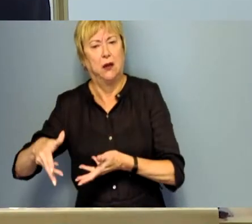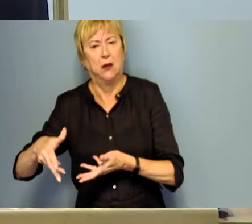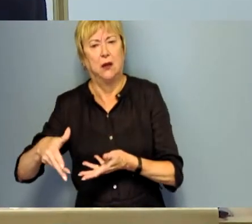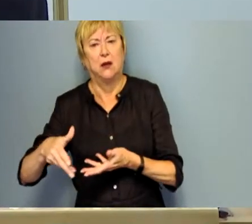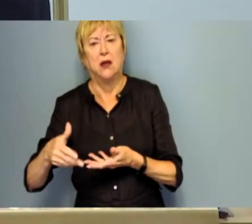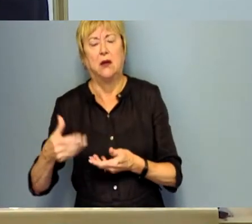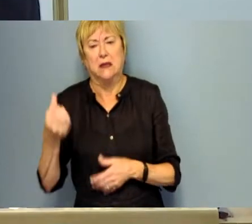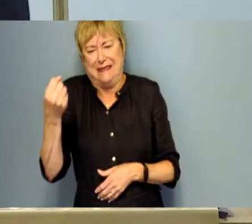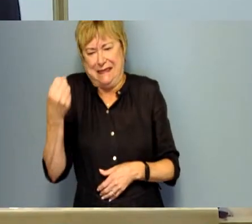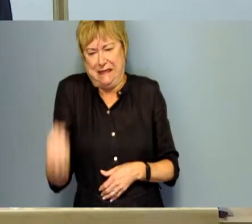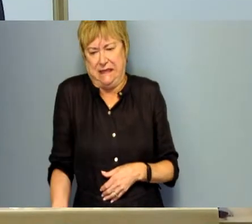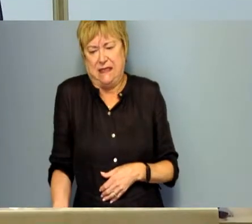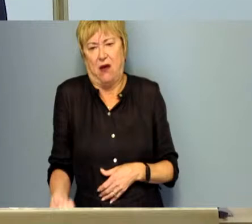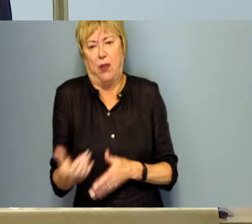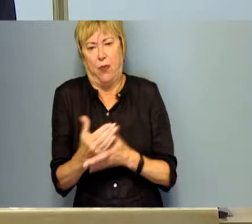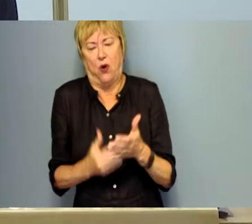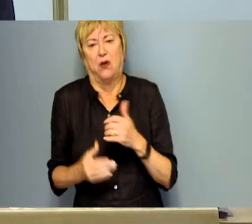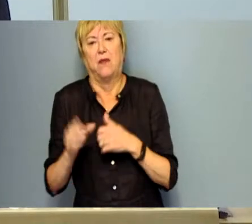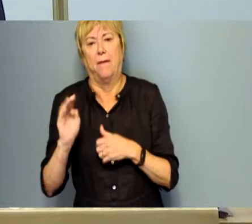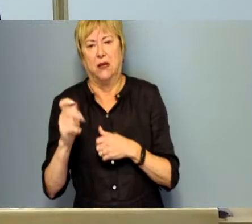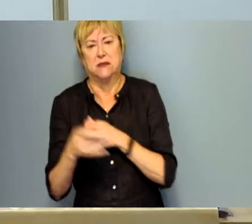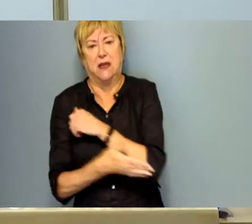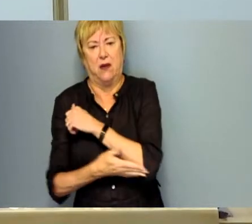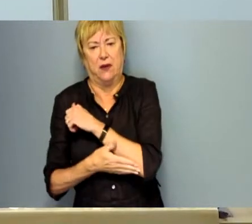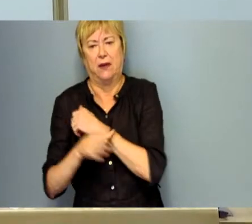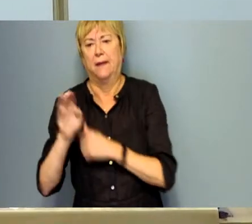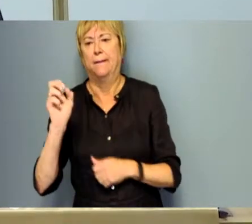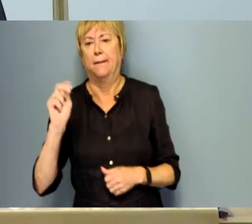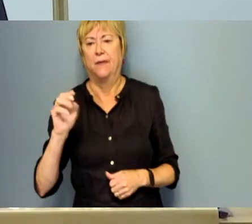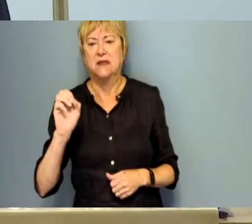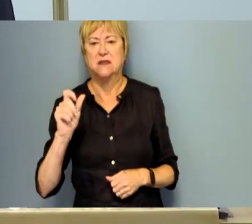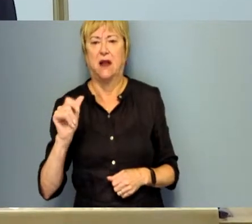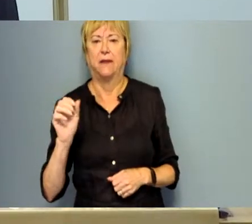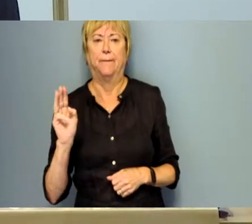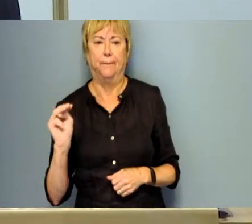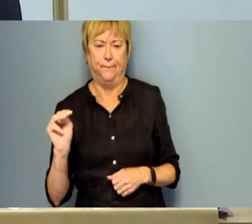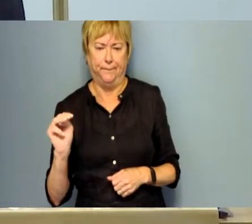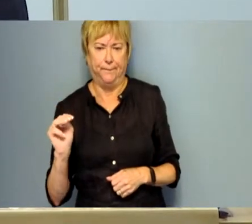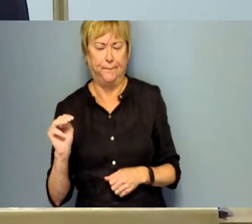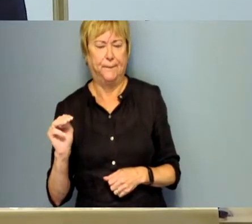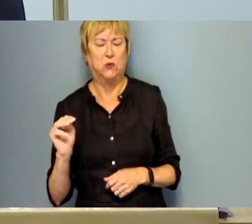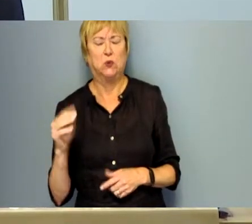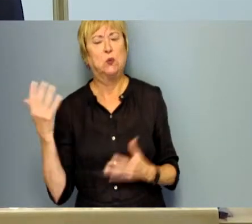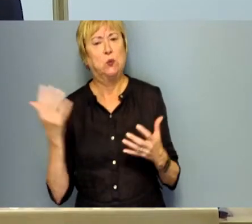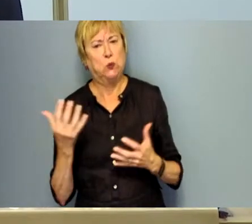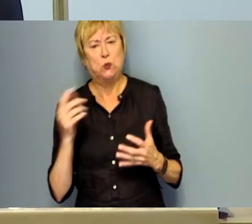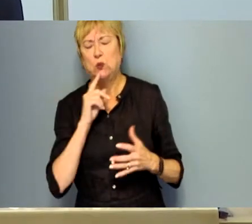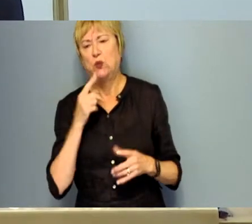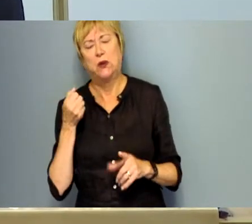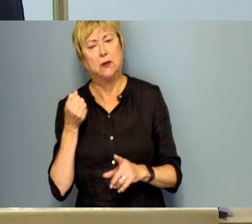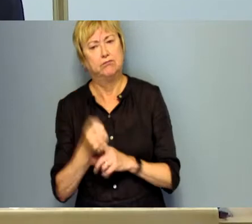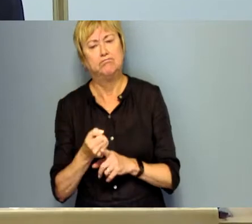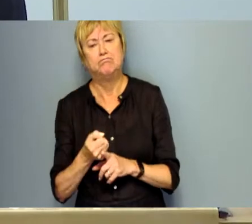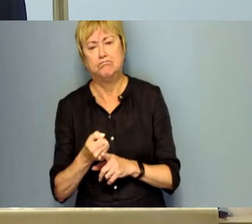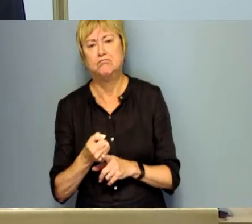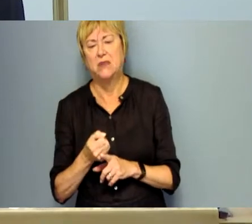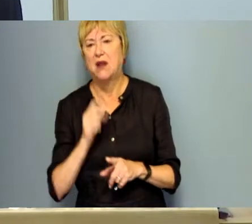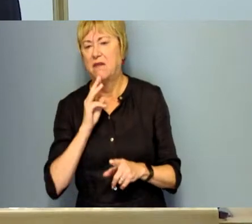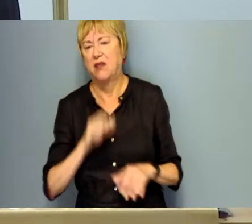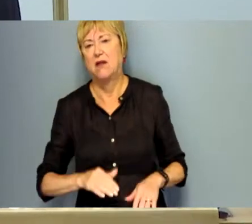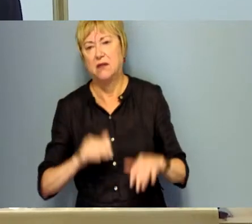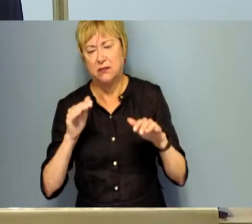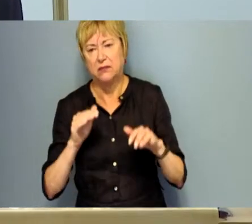of the county. And Bensalem was one of the communities that was heavily affected by that. And in